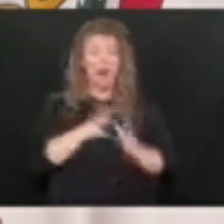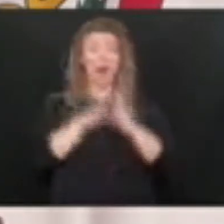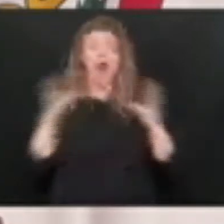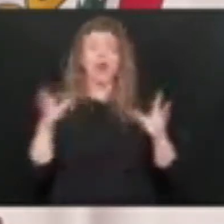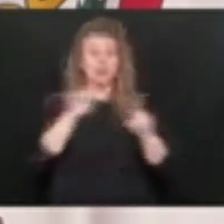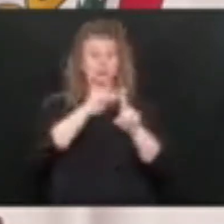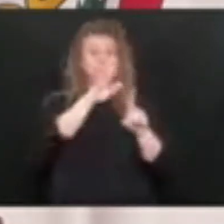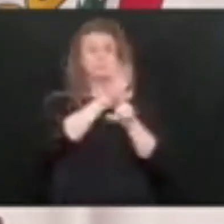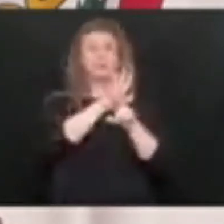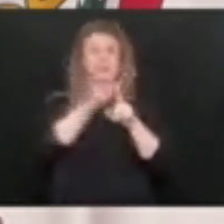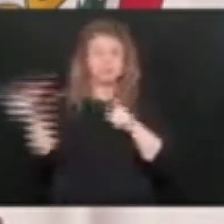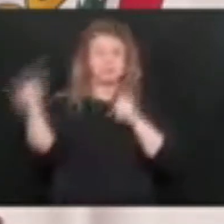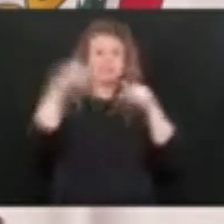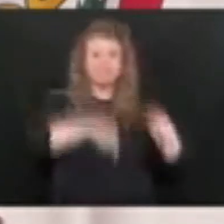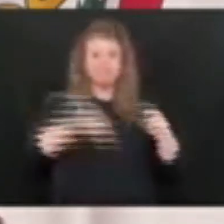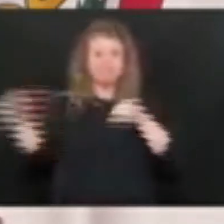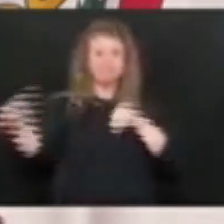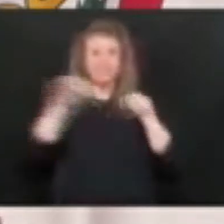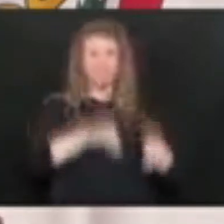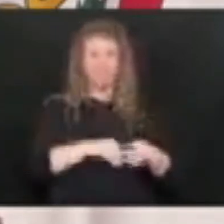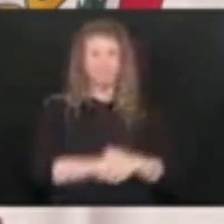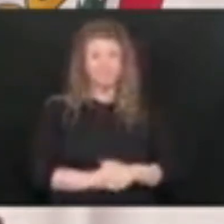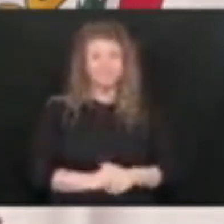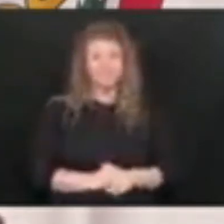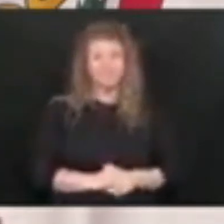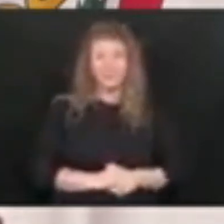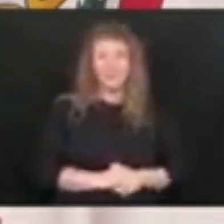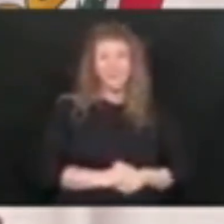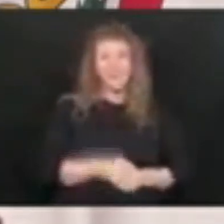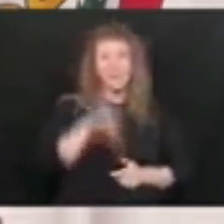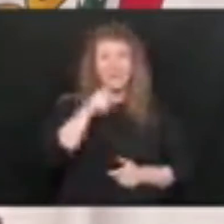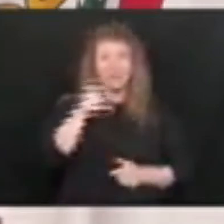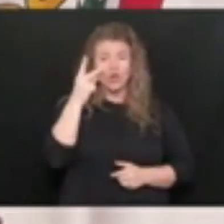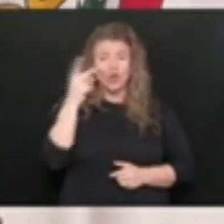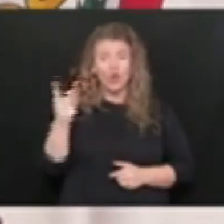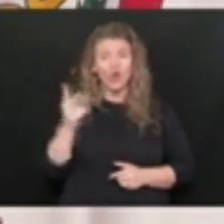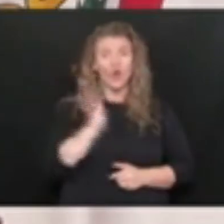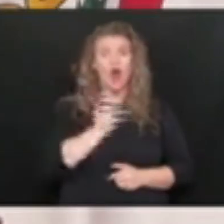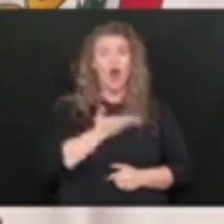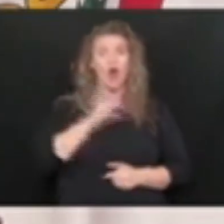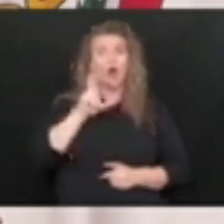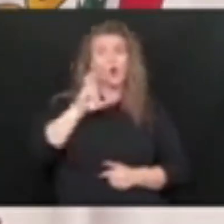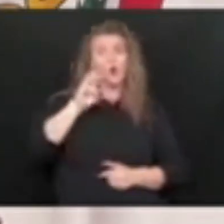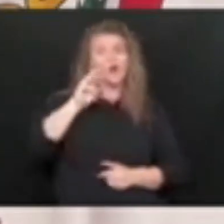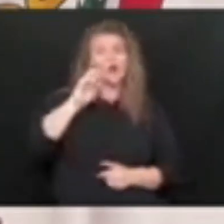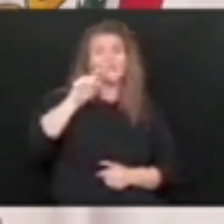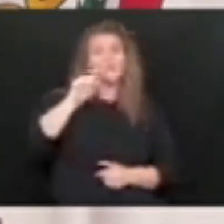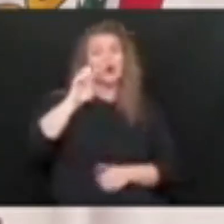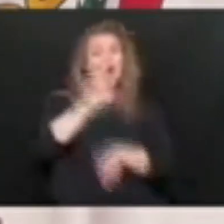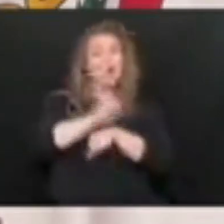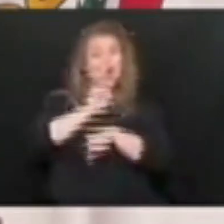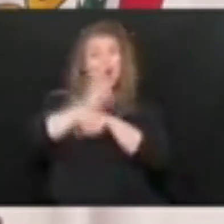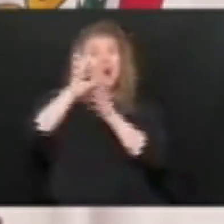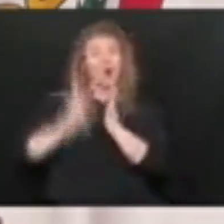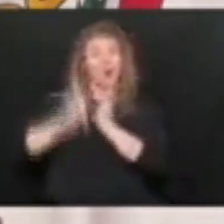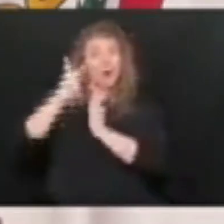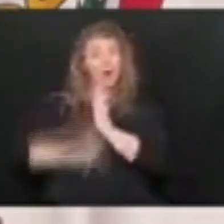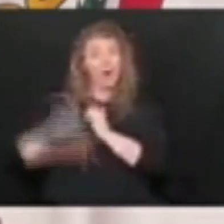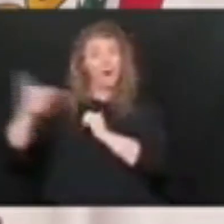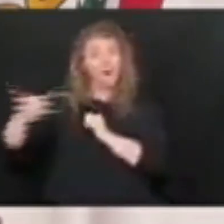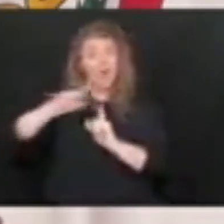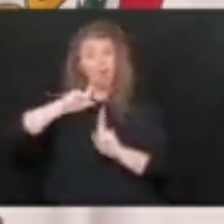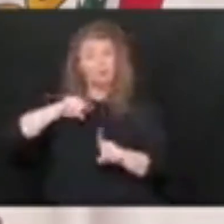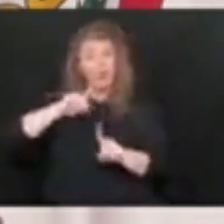growth. All you got to do is just look at the remote worker program and how much response we had to that, and that will tell